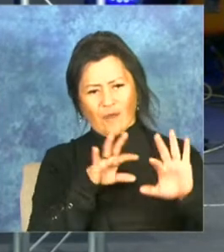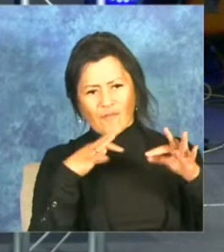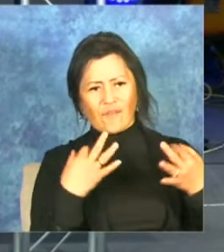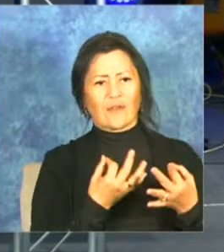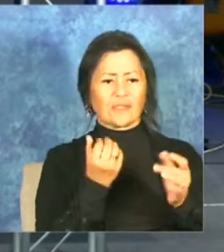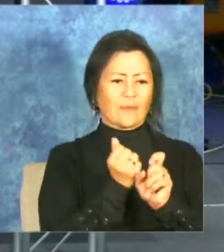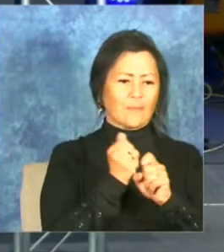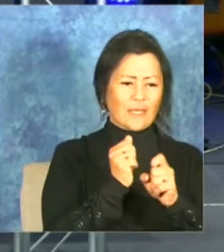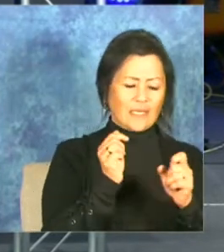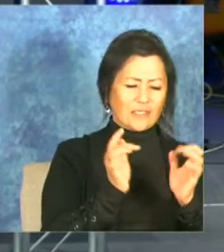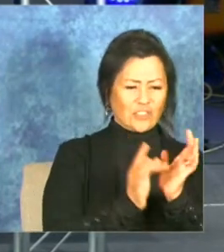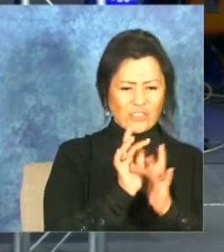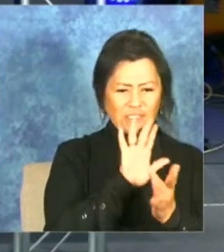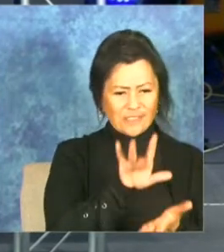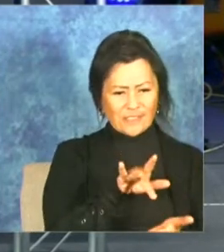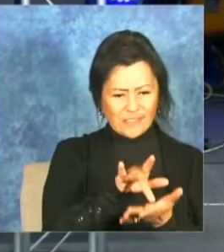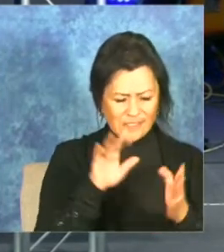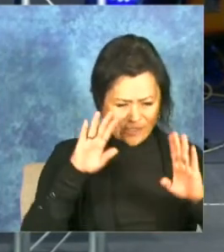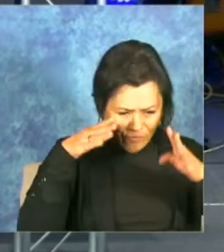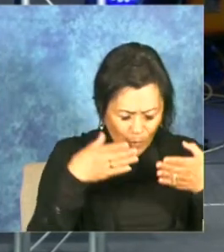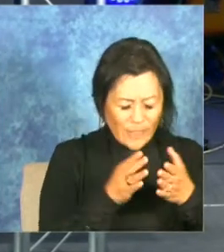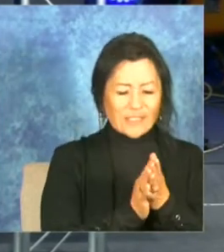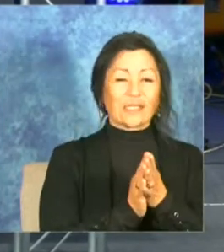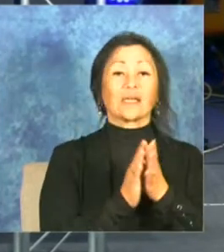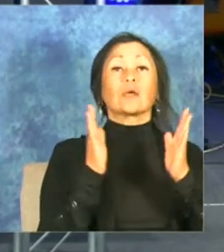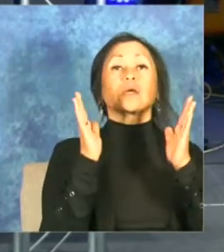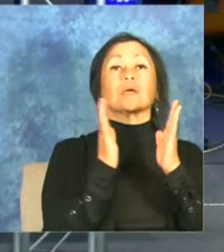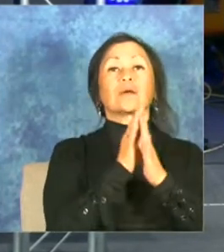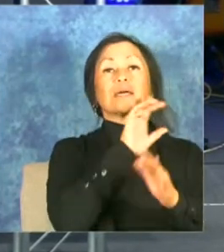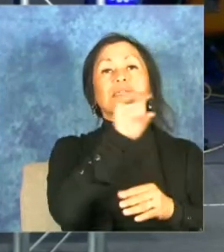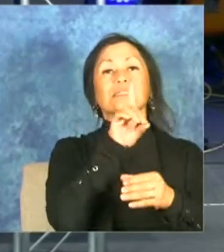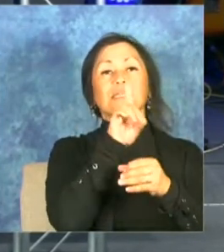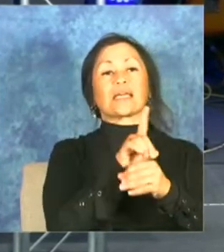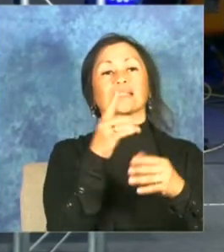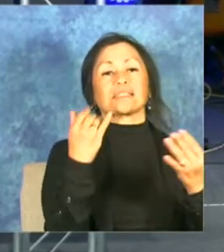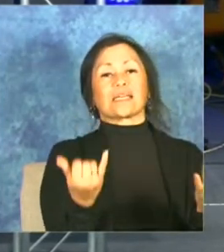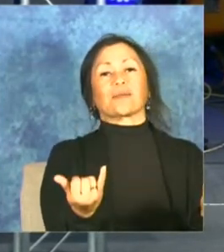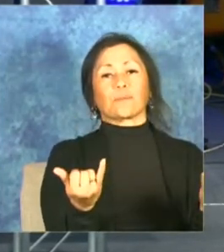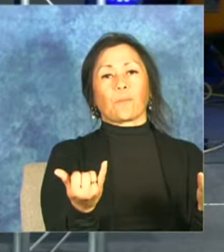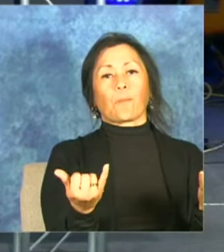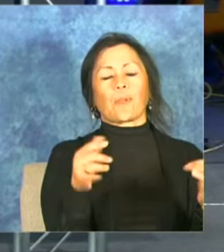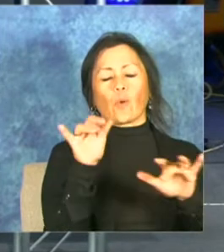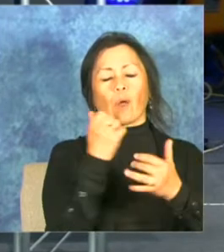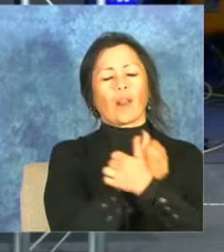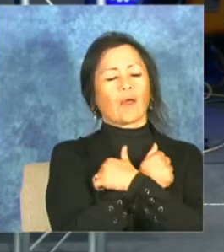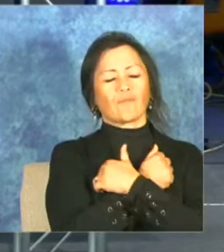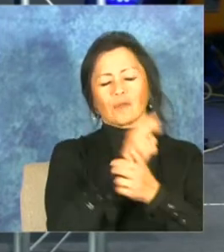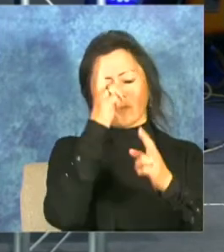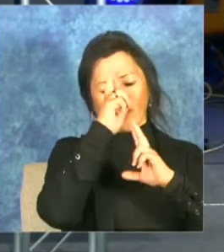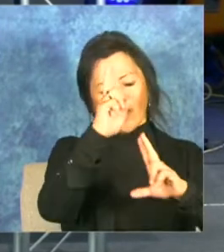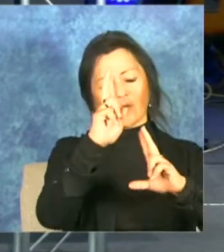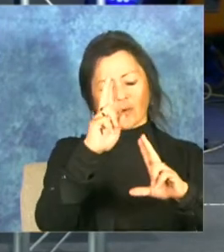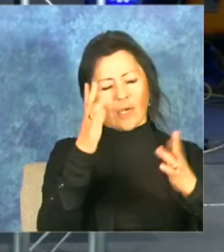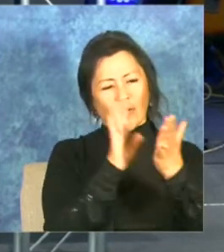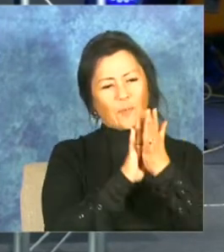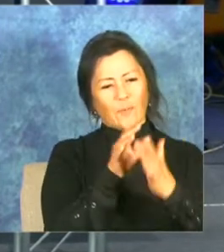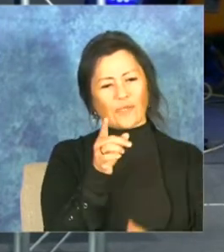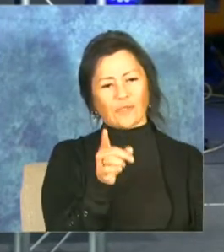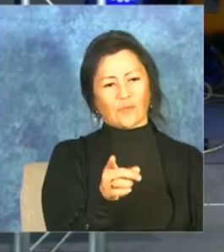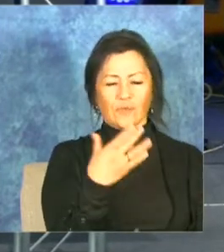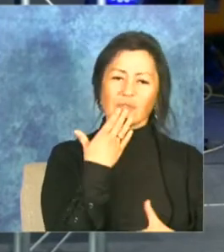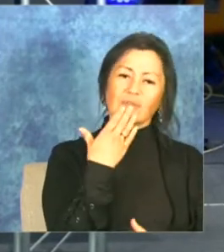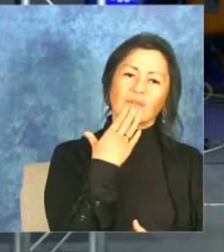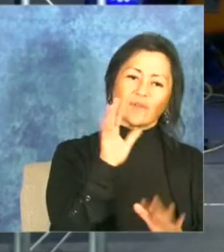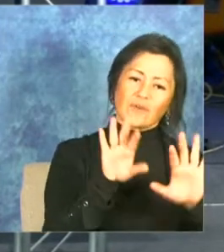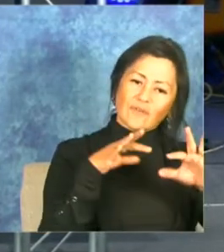that makes Jesus the center. God, we pray that prayer of dedication for them today. We love you. We honor you. We give you praise. And we thank